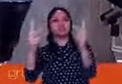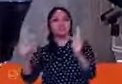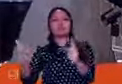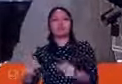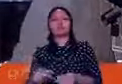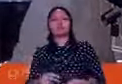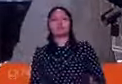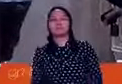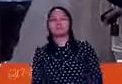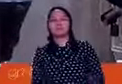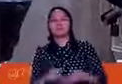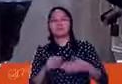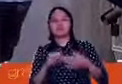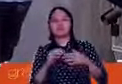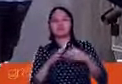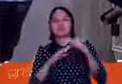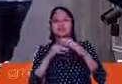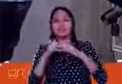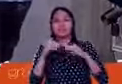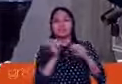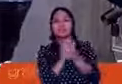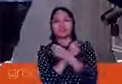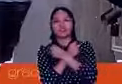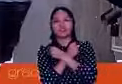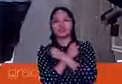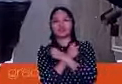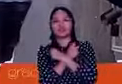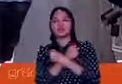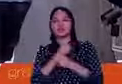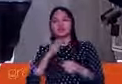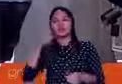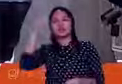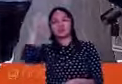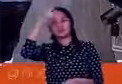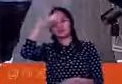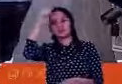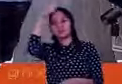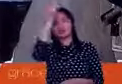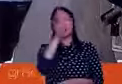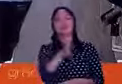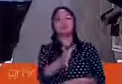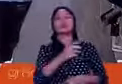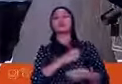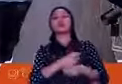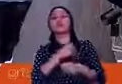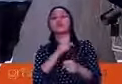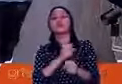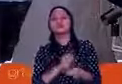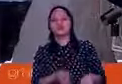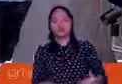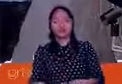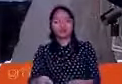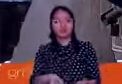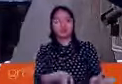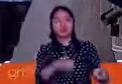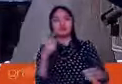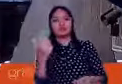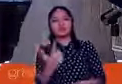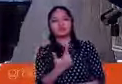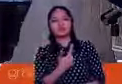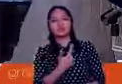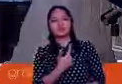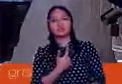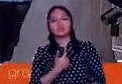see. A tender, loving, all-wise God has made a way